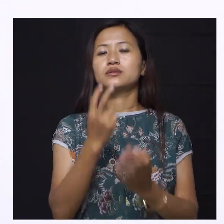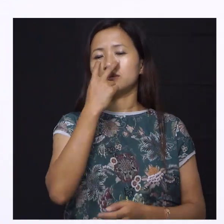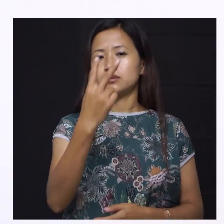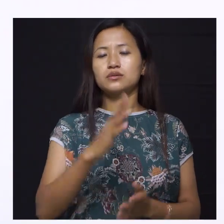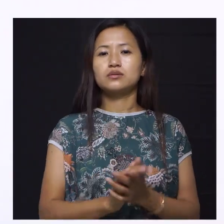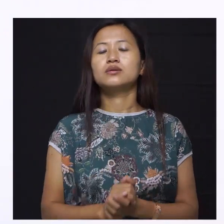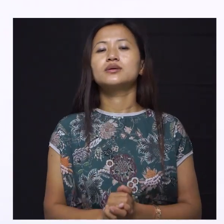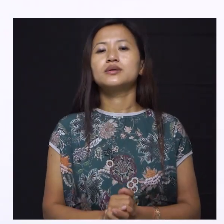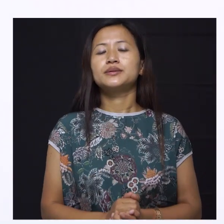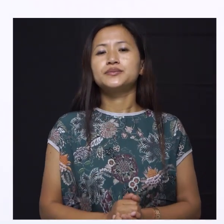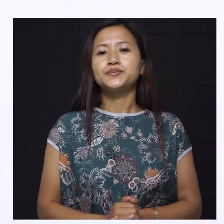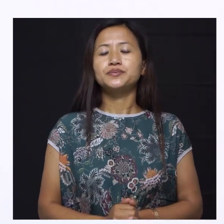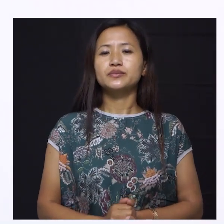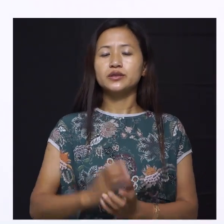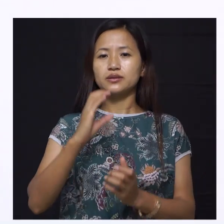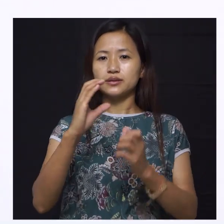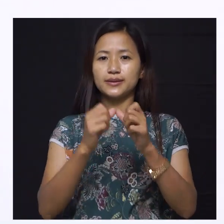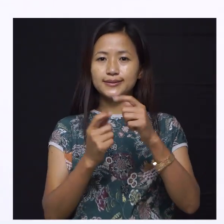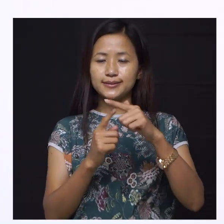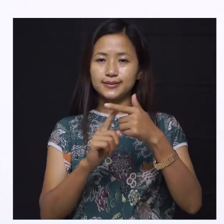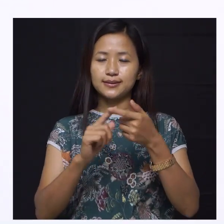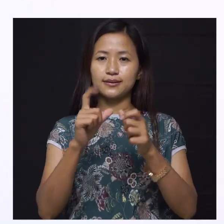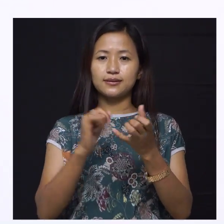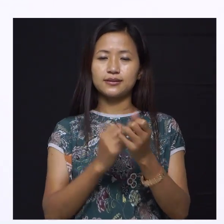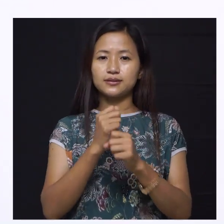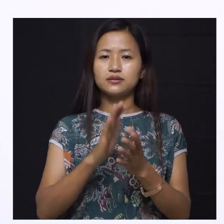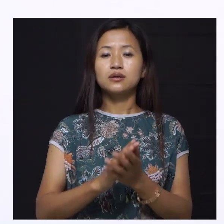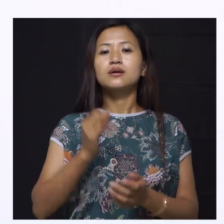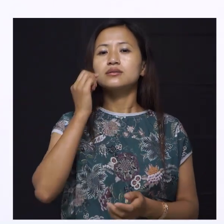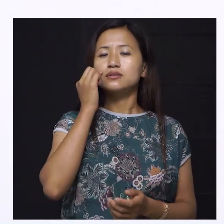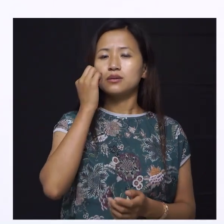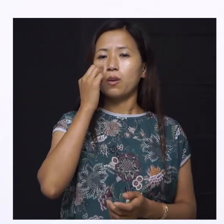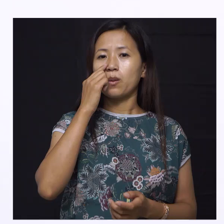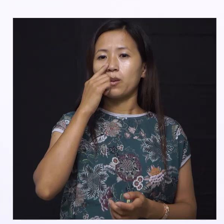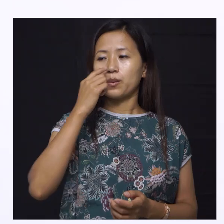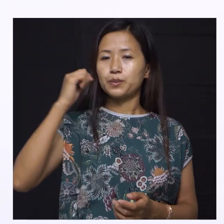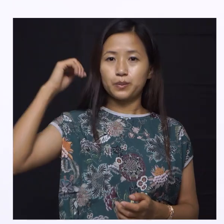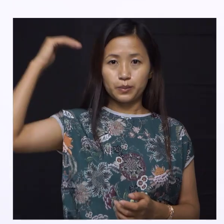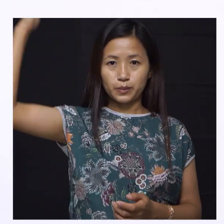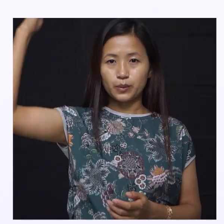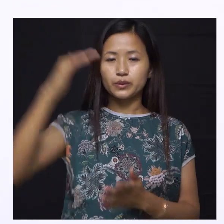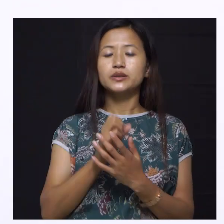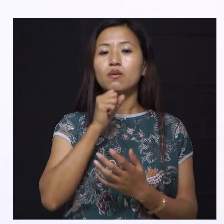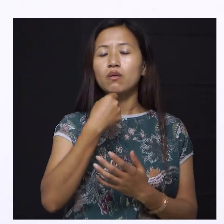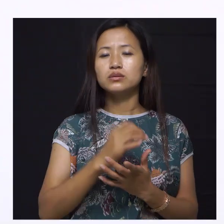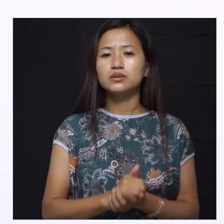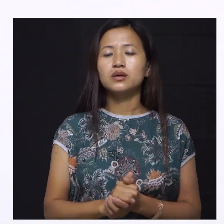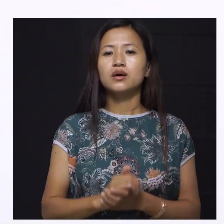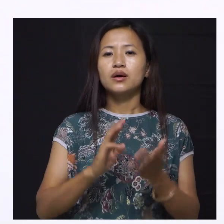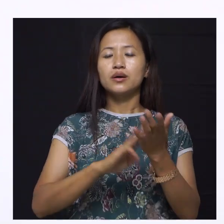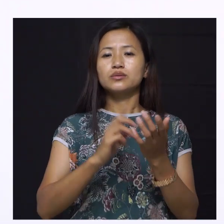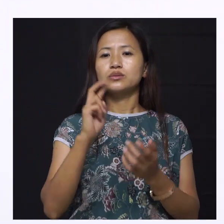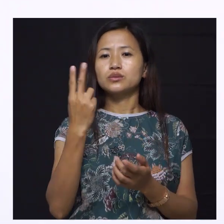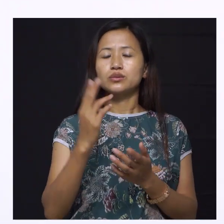see Bartley as one. Kathleen is the older daughter. There are two daughters, okay? There are two daughters of Moria,